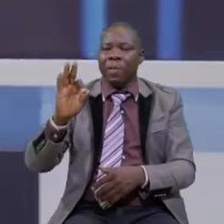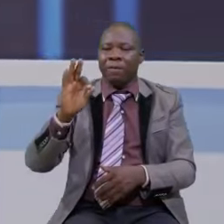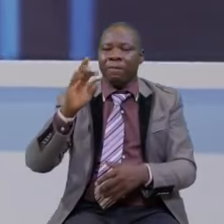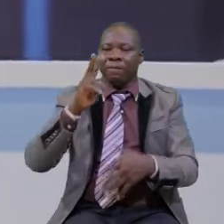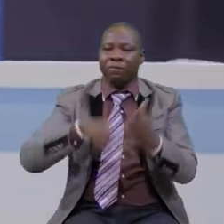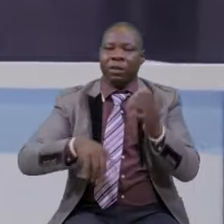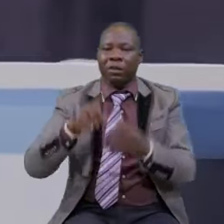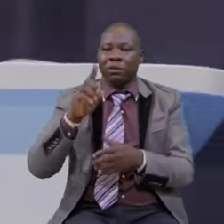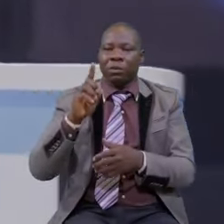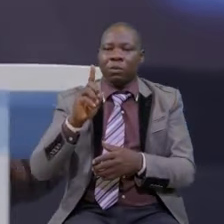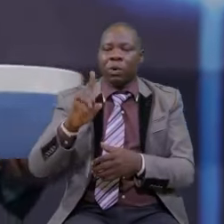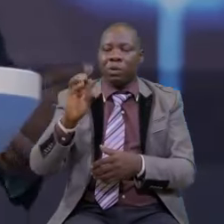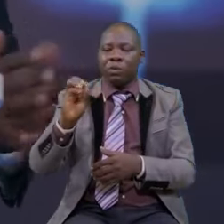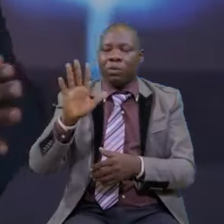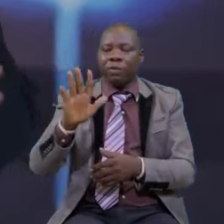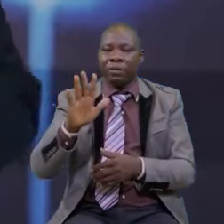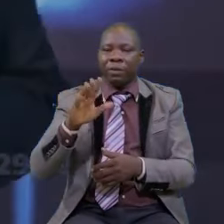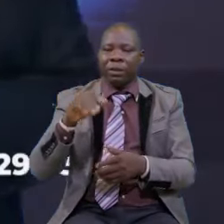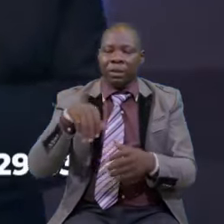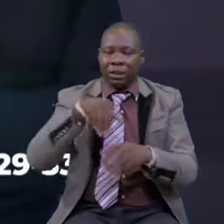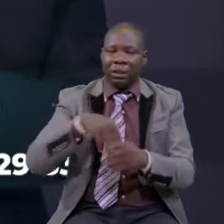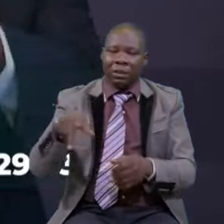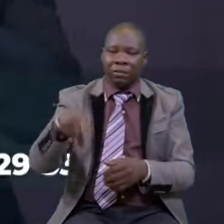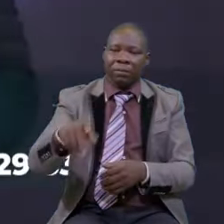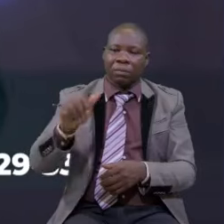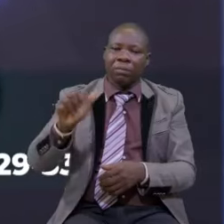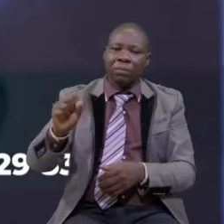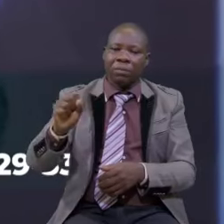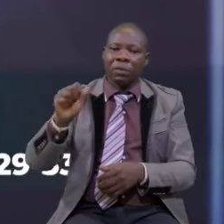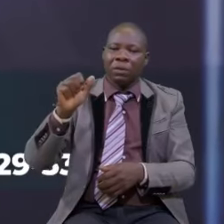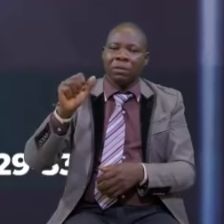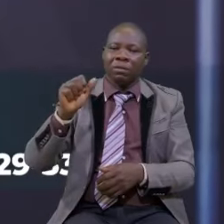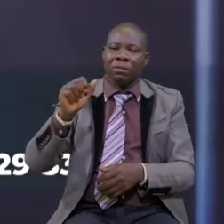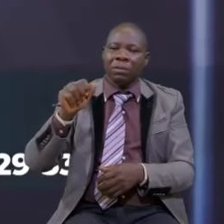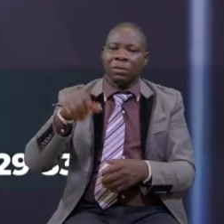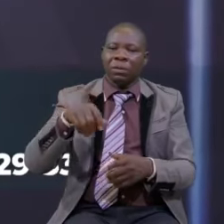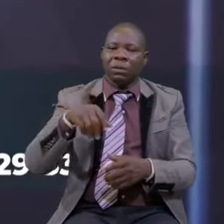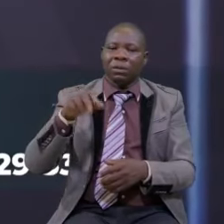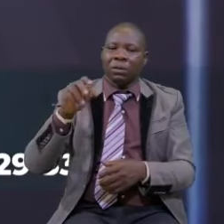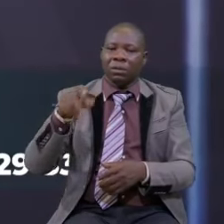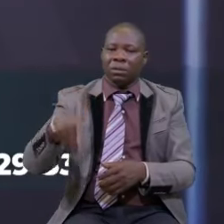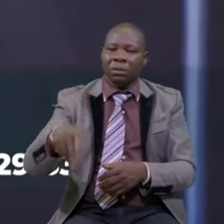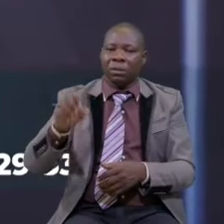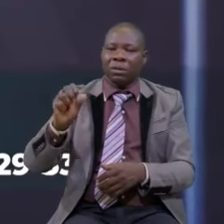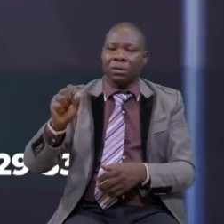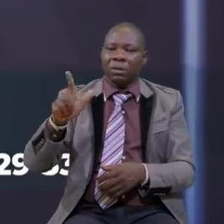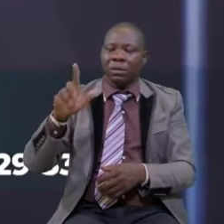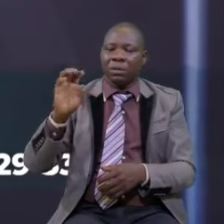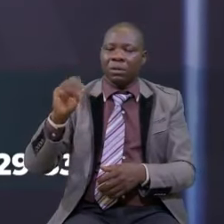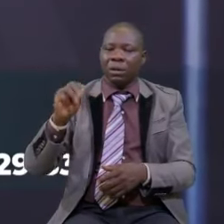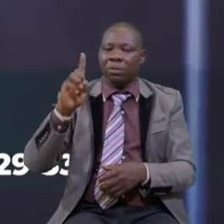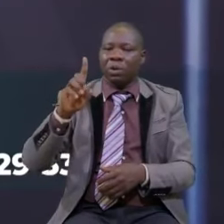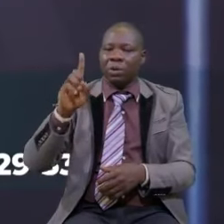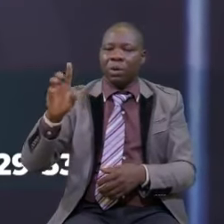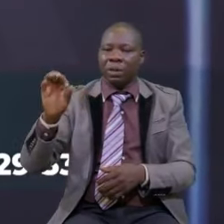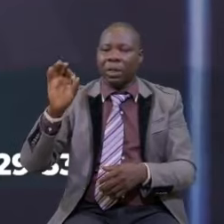verse 105. In Psalm 119, verse 105, thy word is a lamp